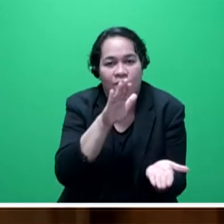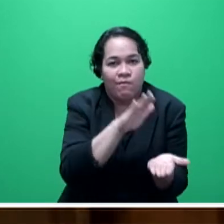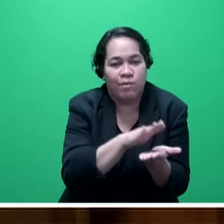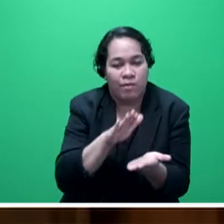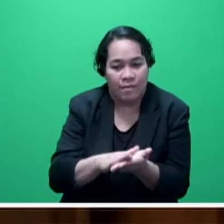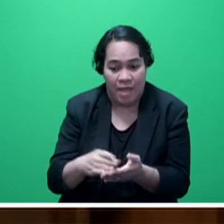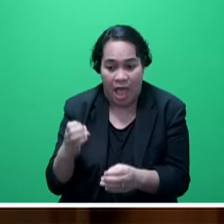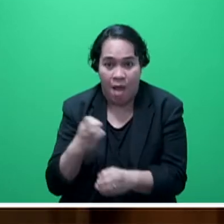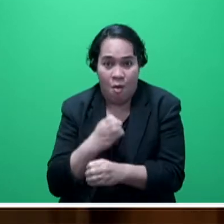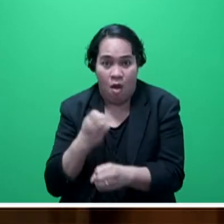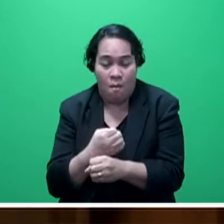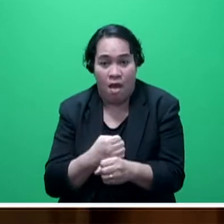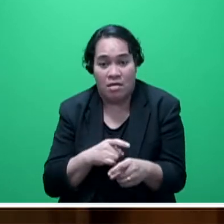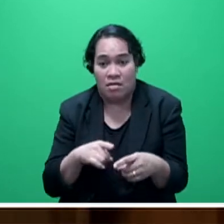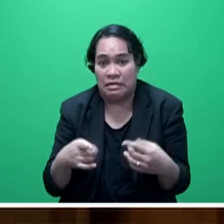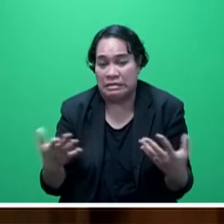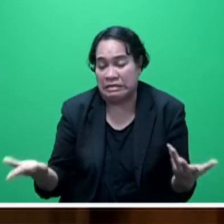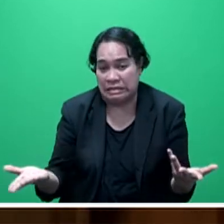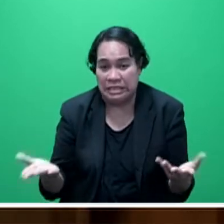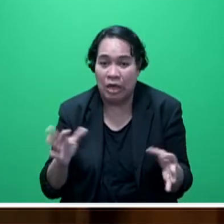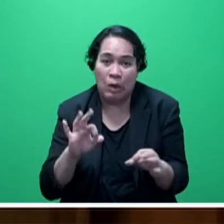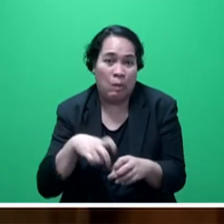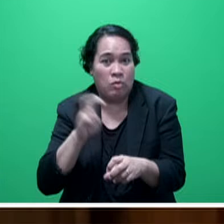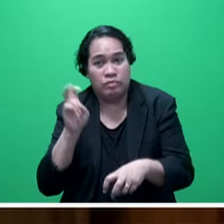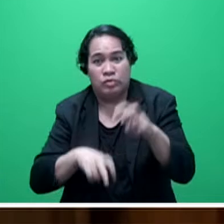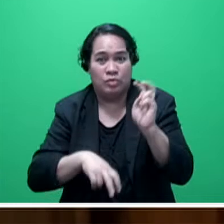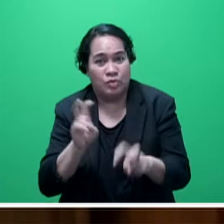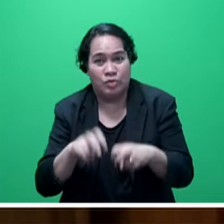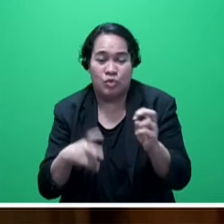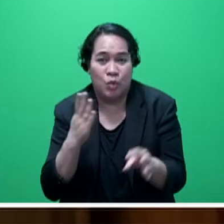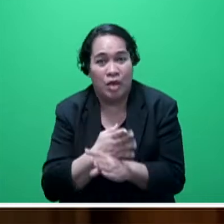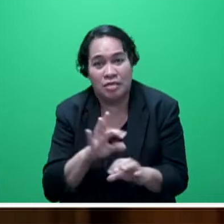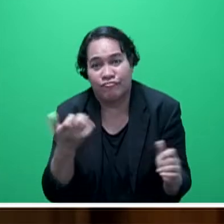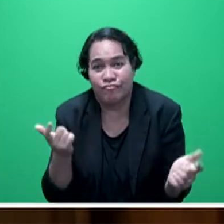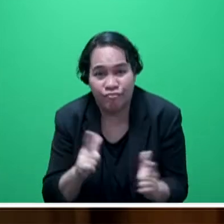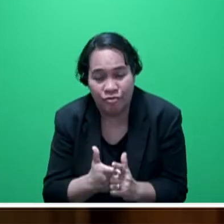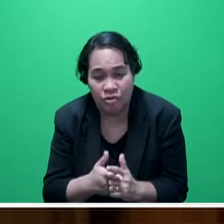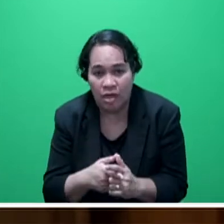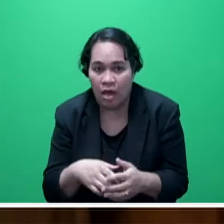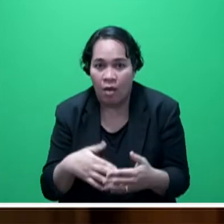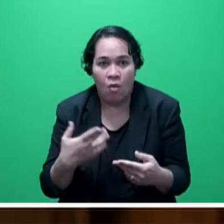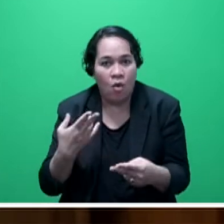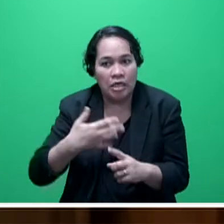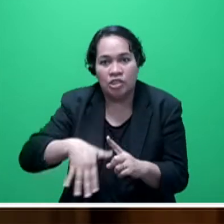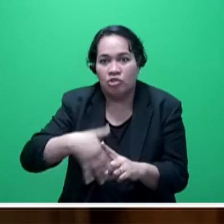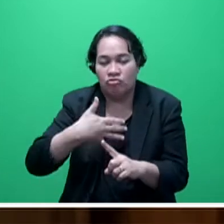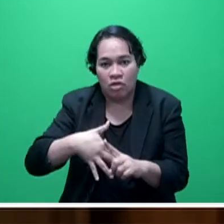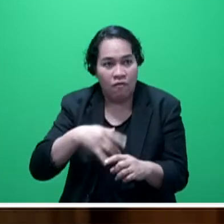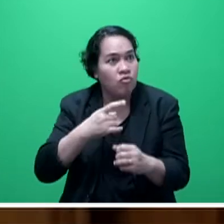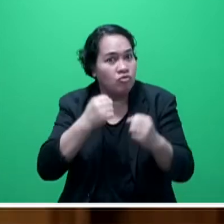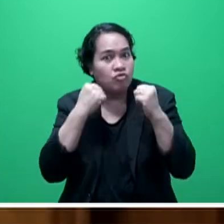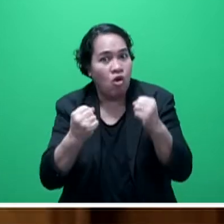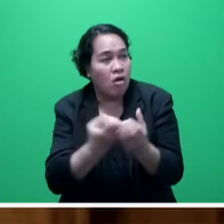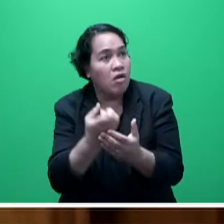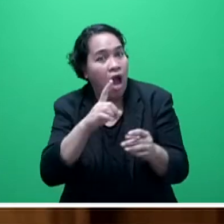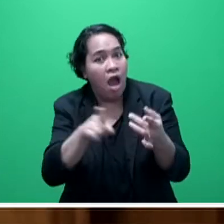Unemployment has dramatically increased and in most cases reaching record levels even for strong world